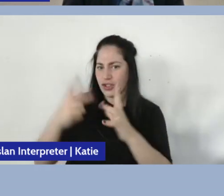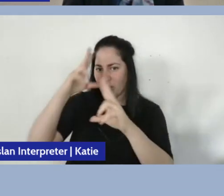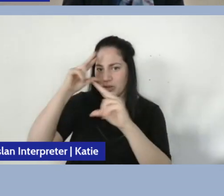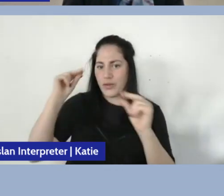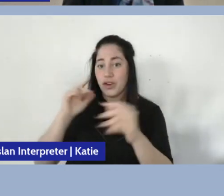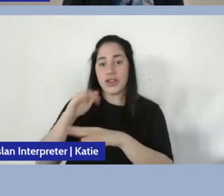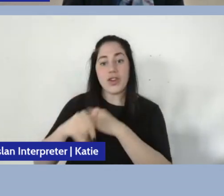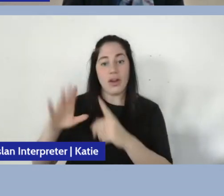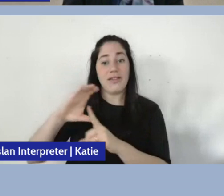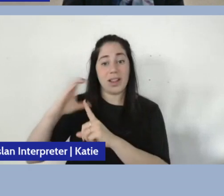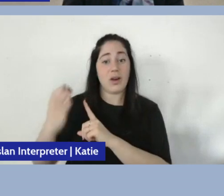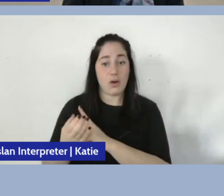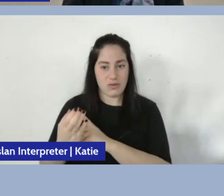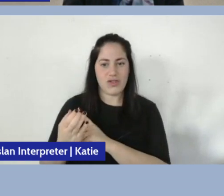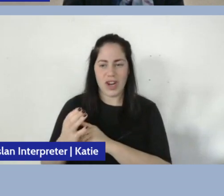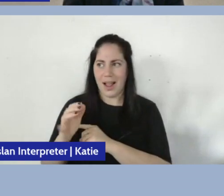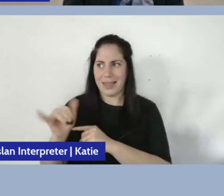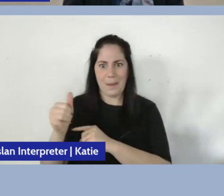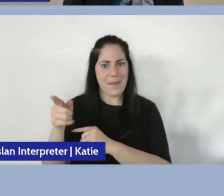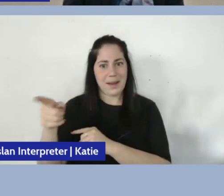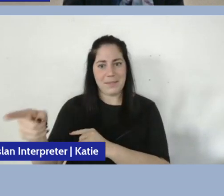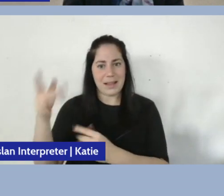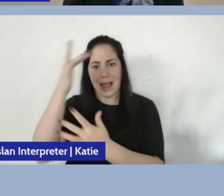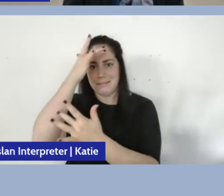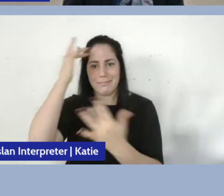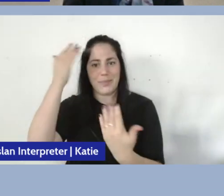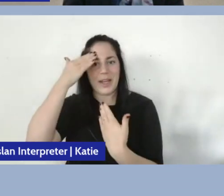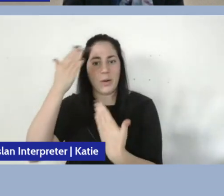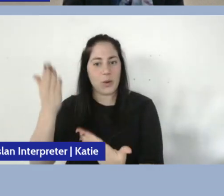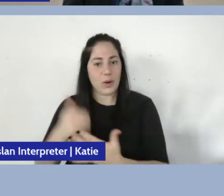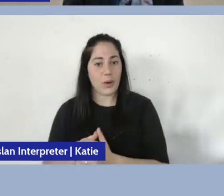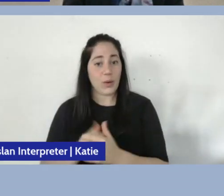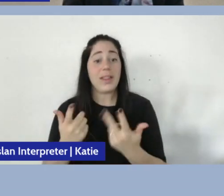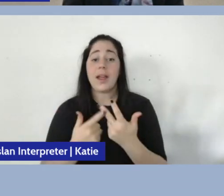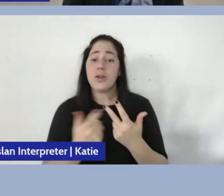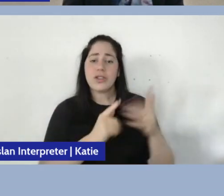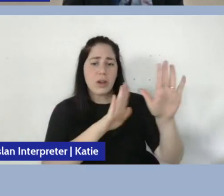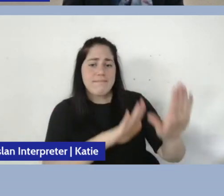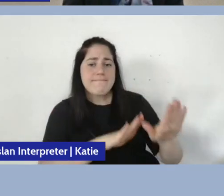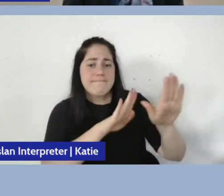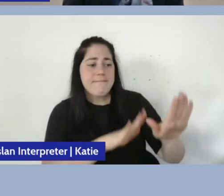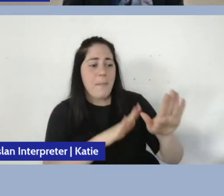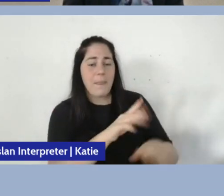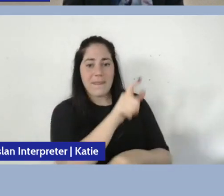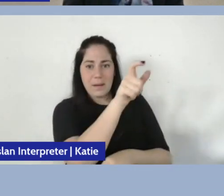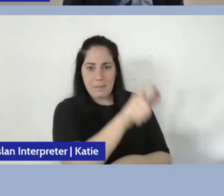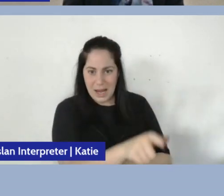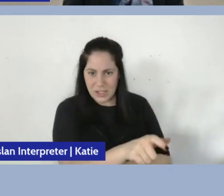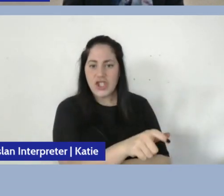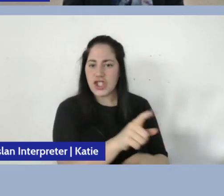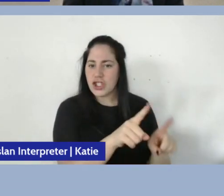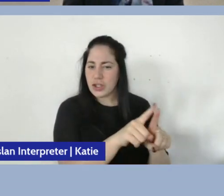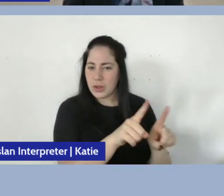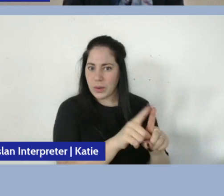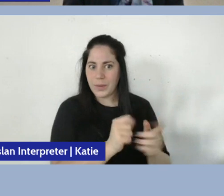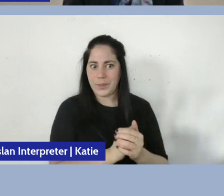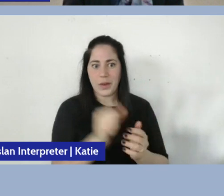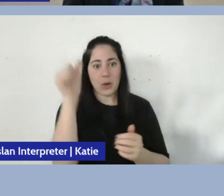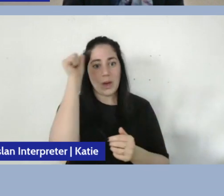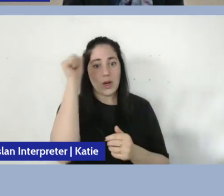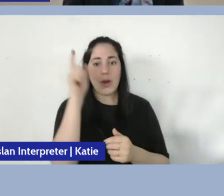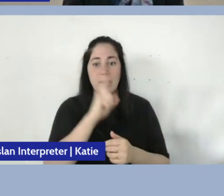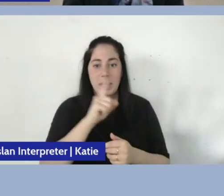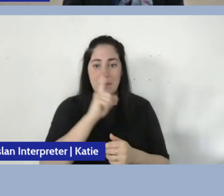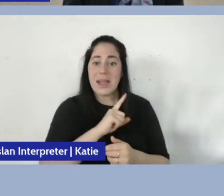of. They also can put the patient at ease and optimize his or her performance. We know that people from a coloured